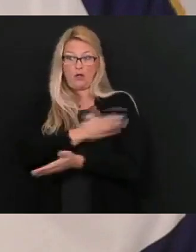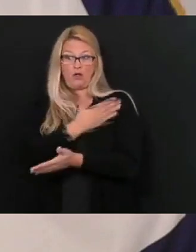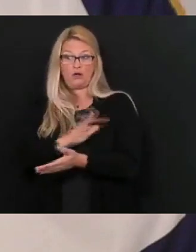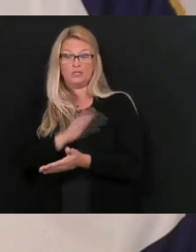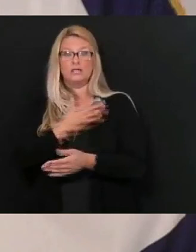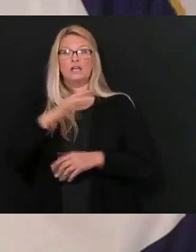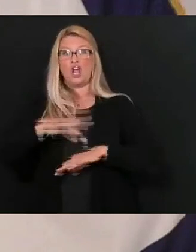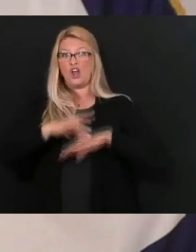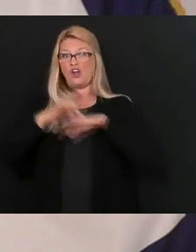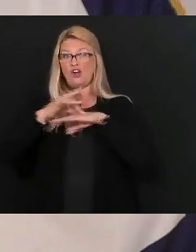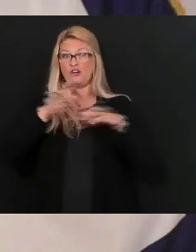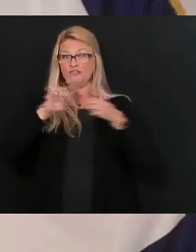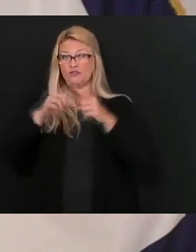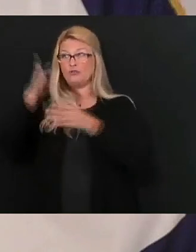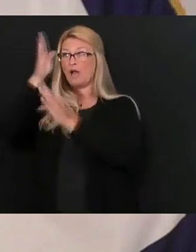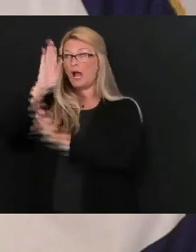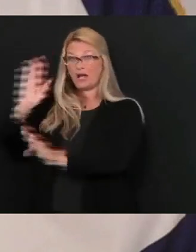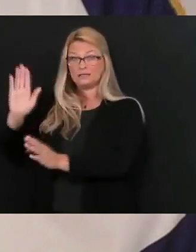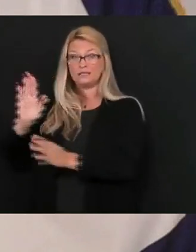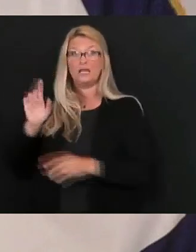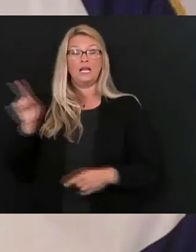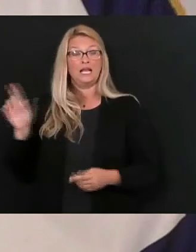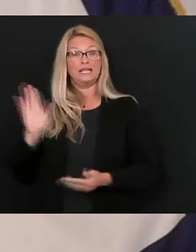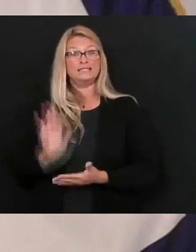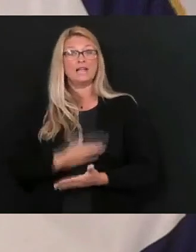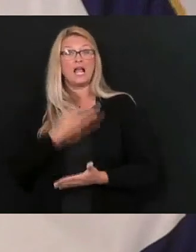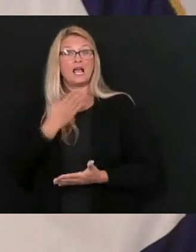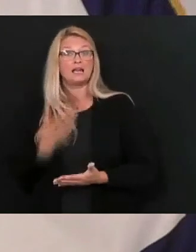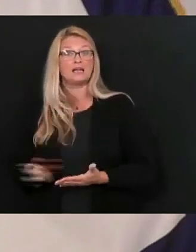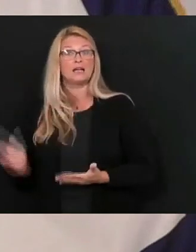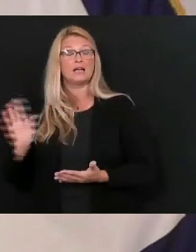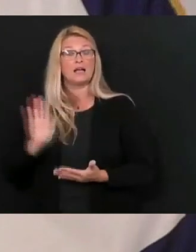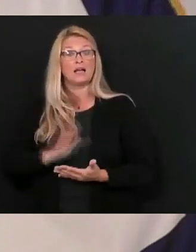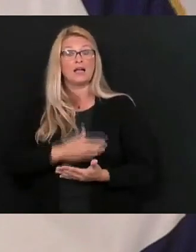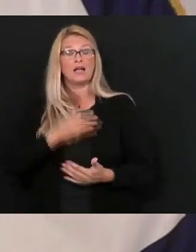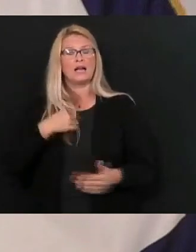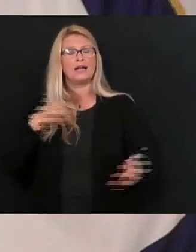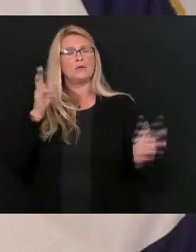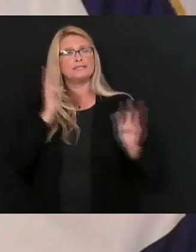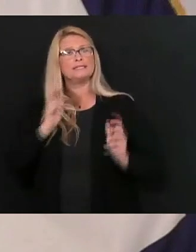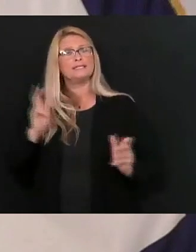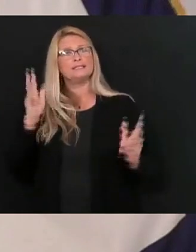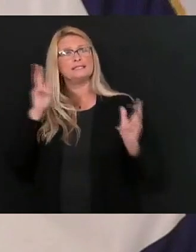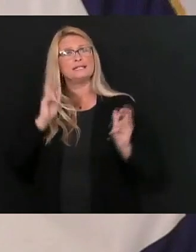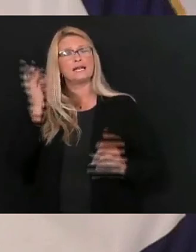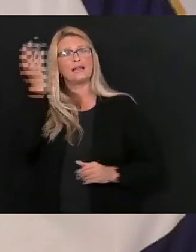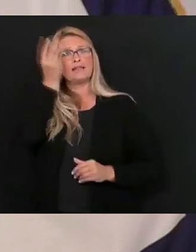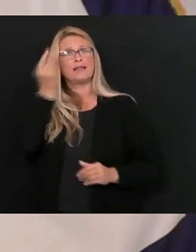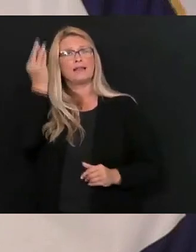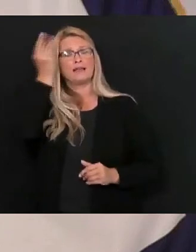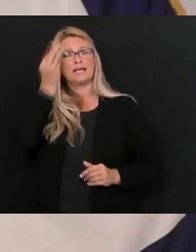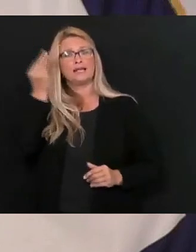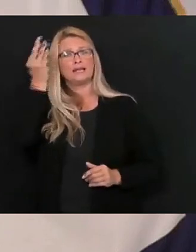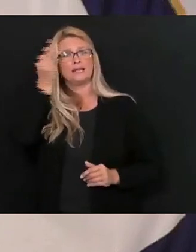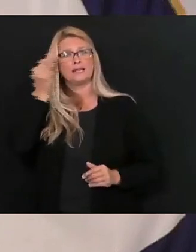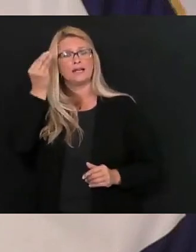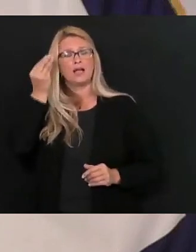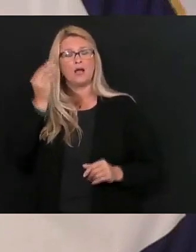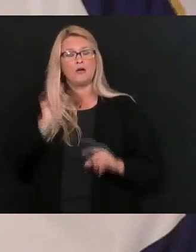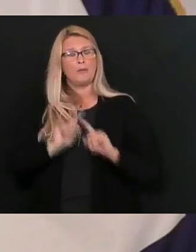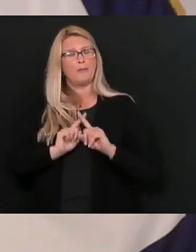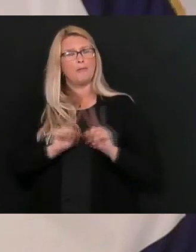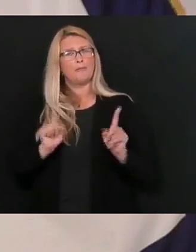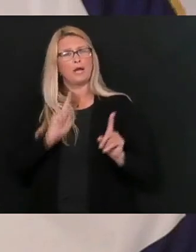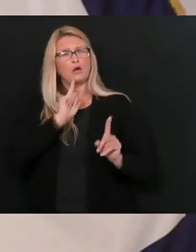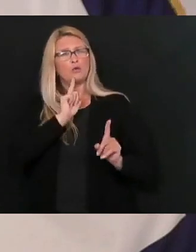And he sang that song, and I was listening in every way. But really, when it